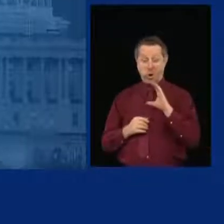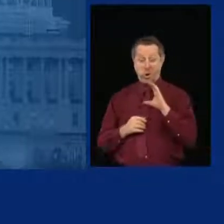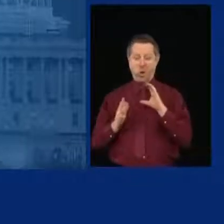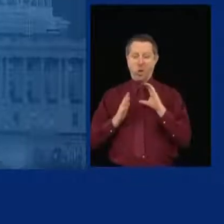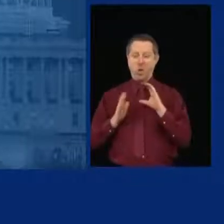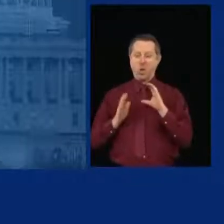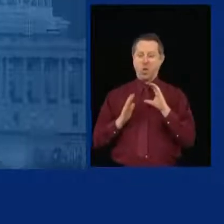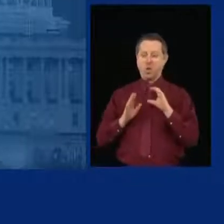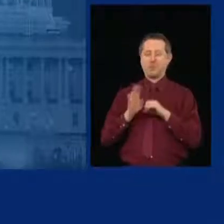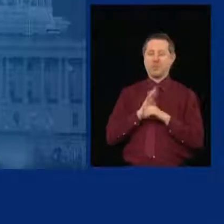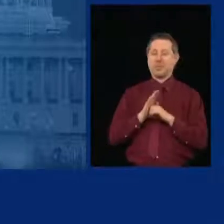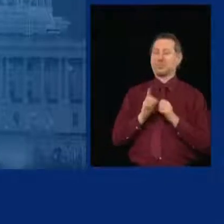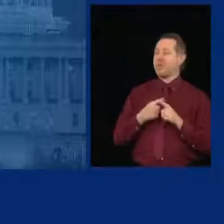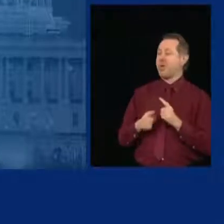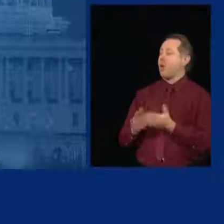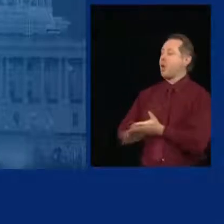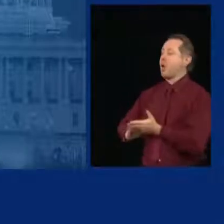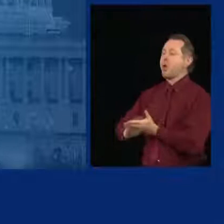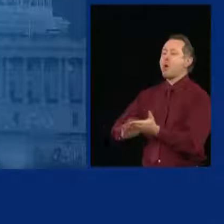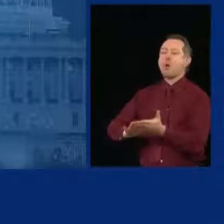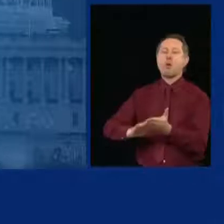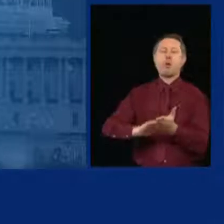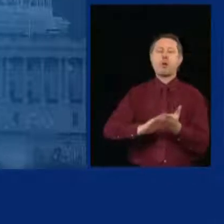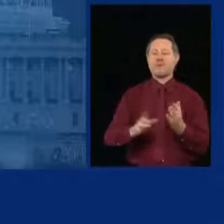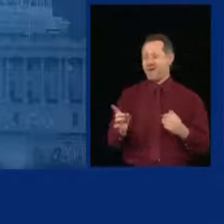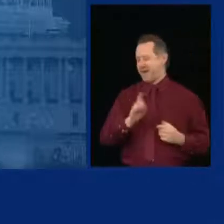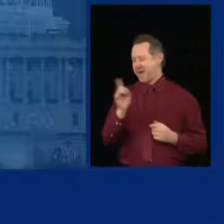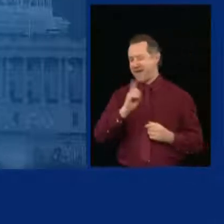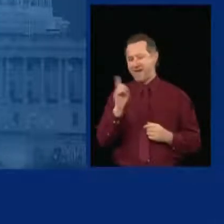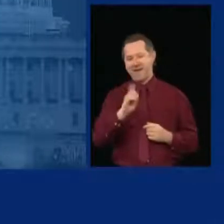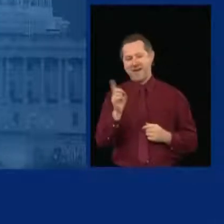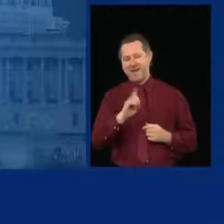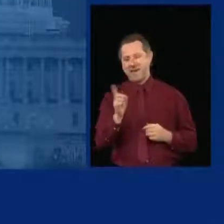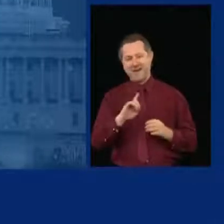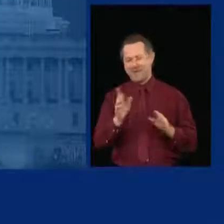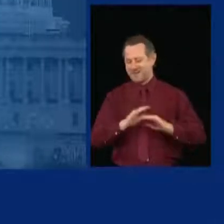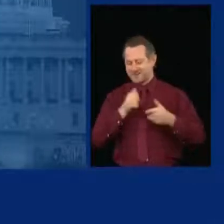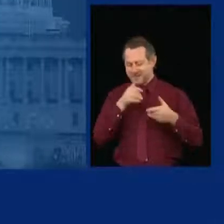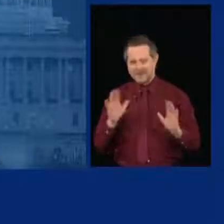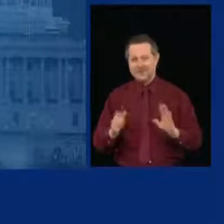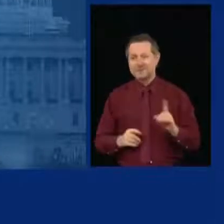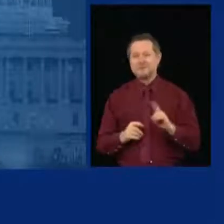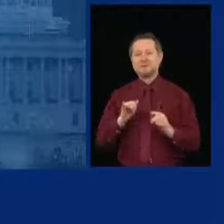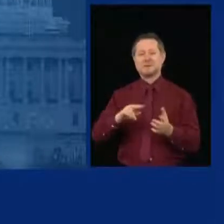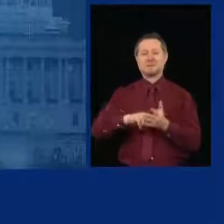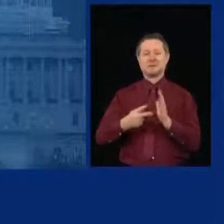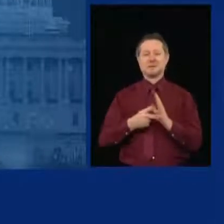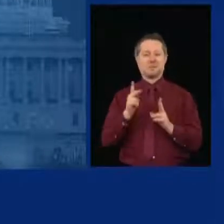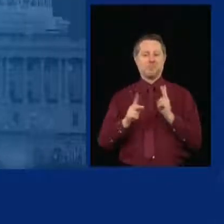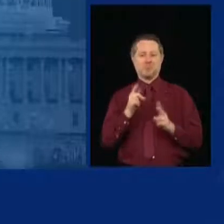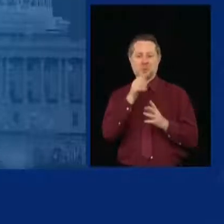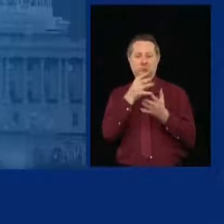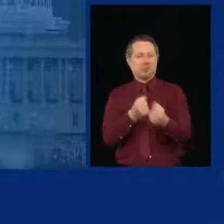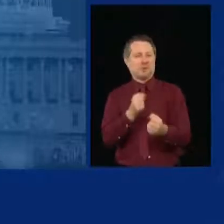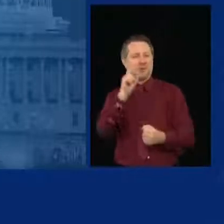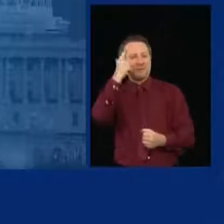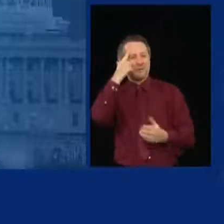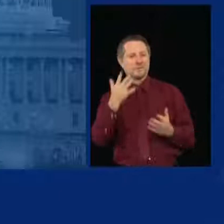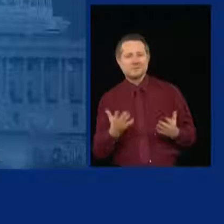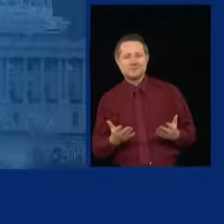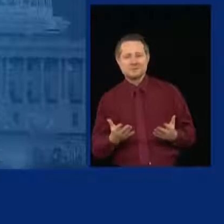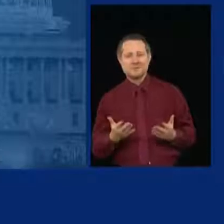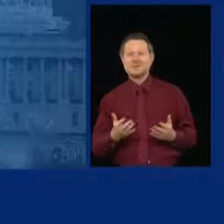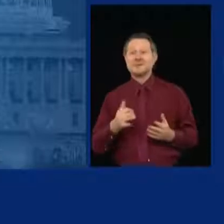employee layoffs. Don't do that. That would betray the trust of the American people. That's what happened in